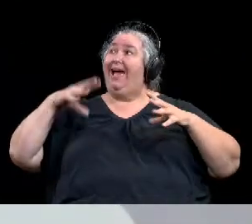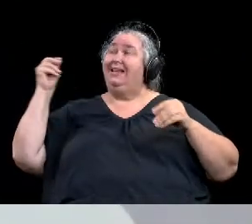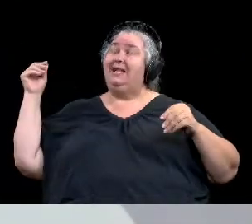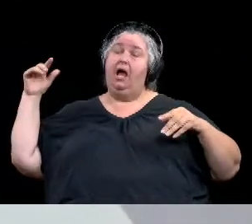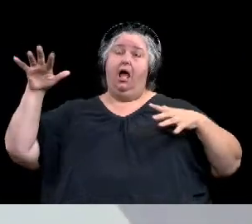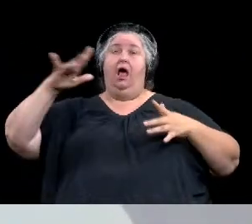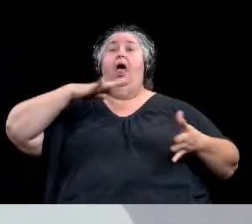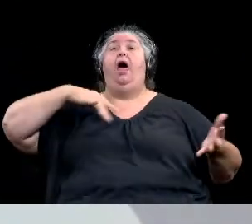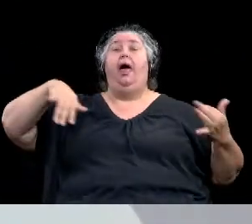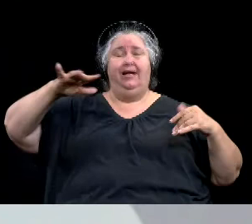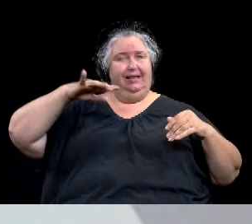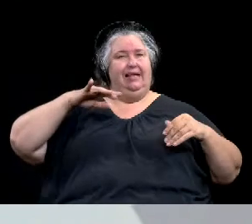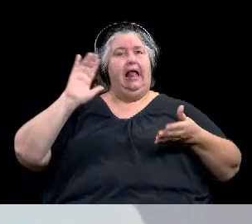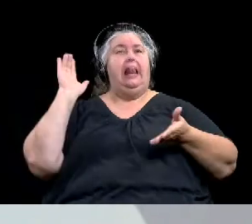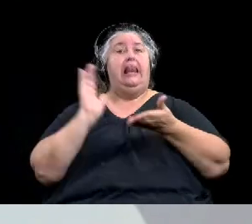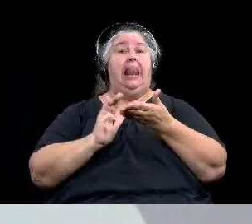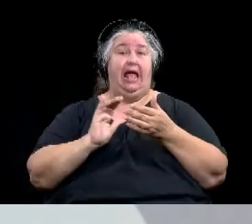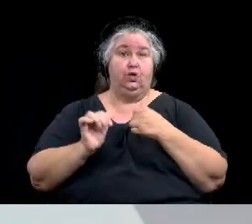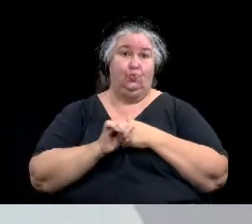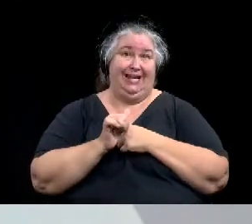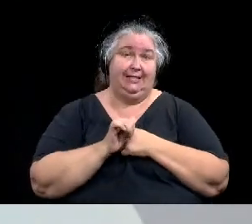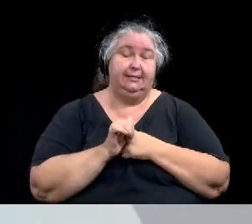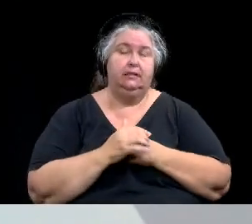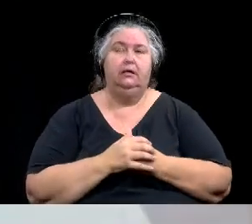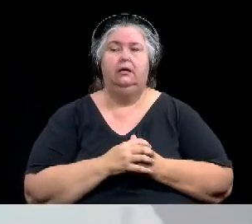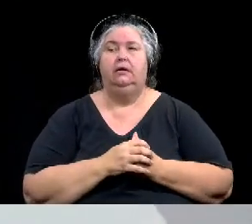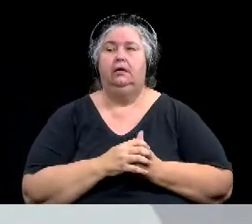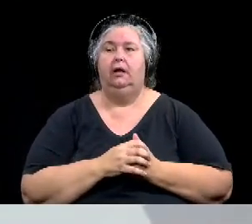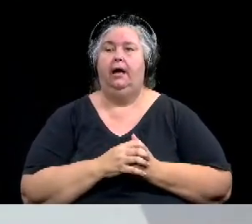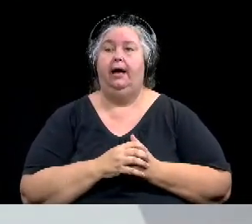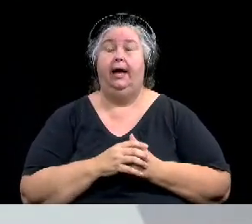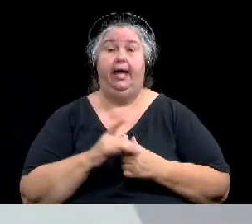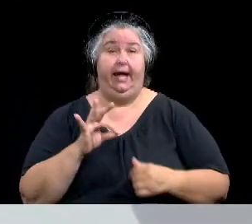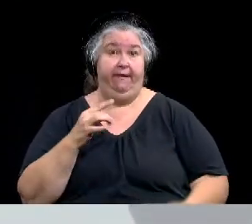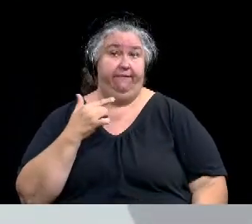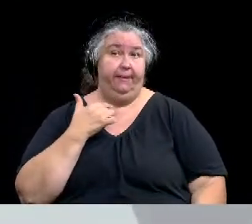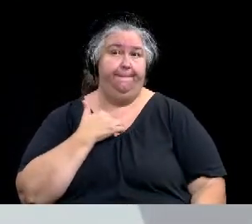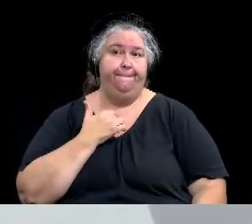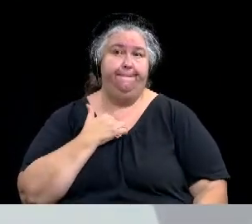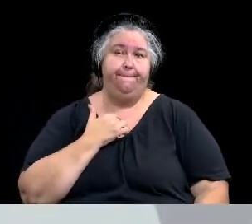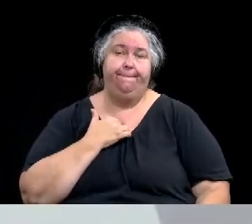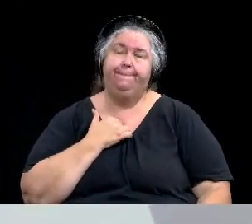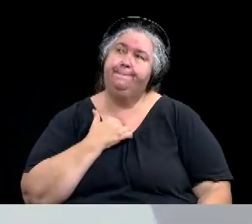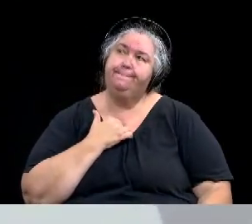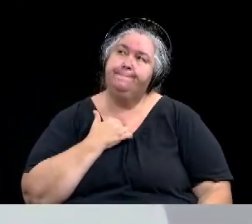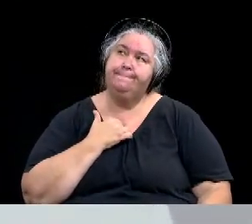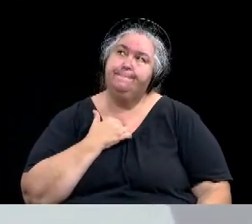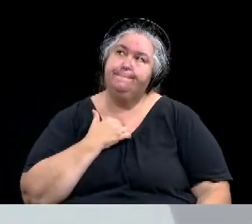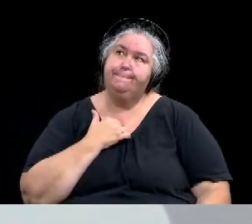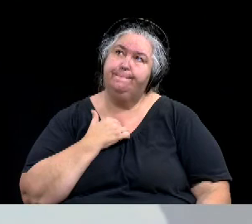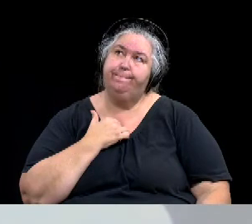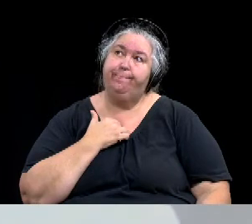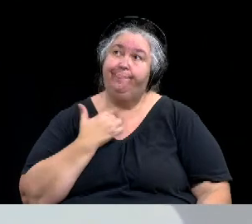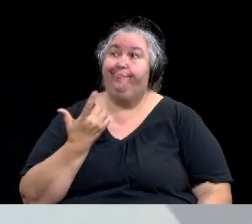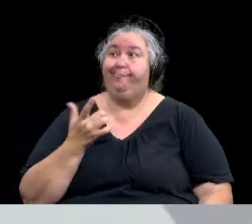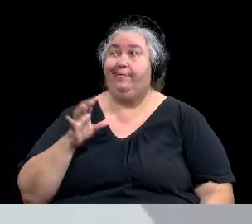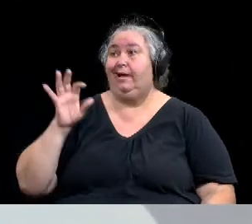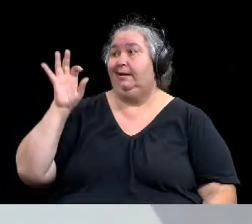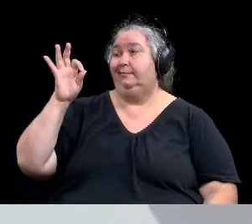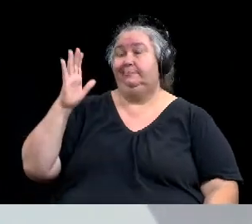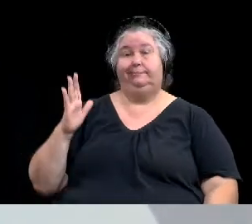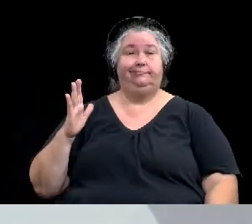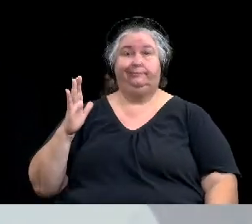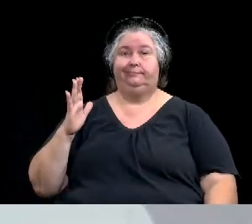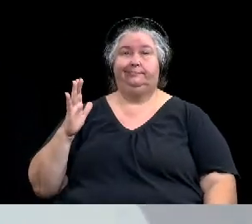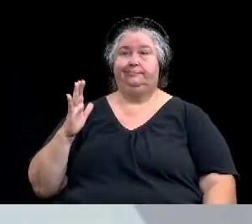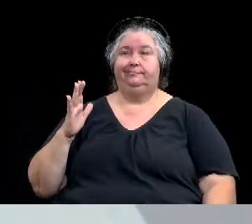the risk. So if I were a deacon or on vestry or an elder of a church